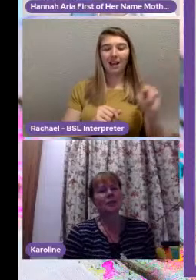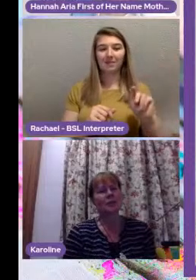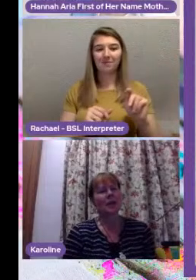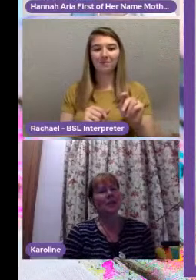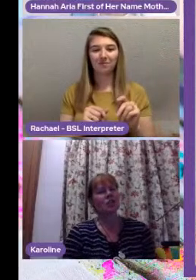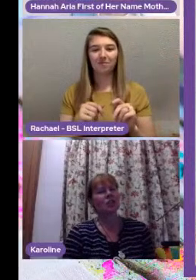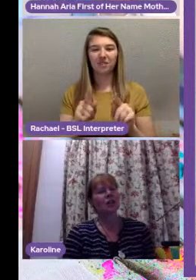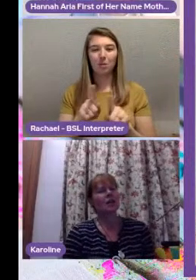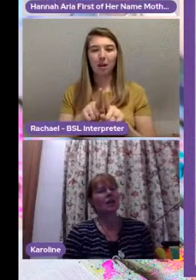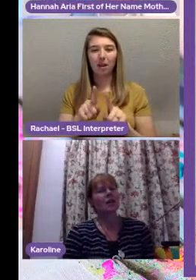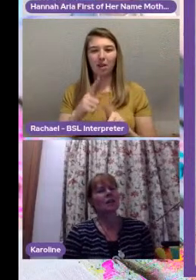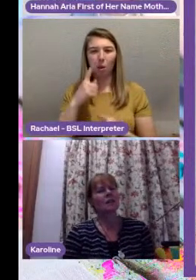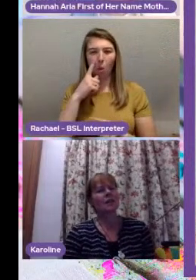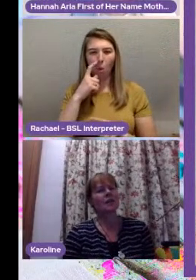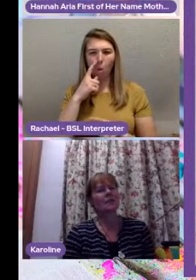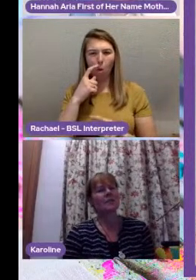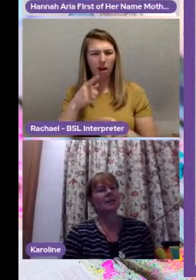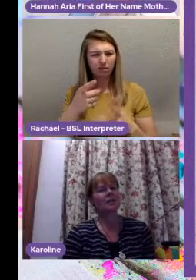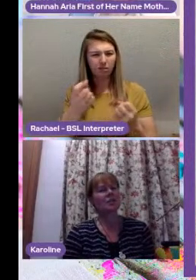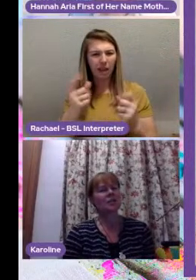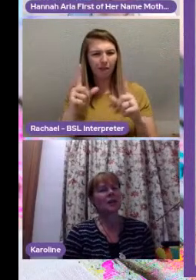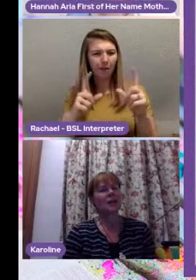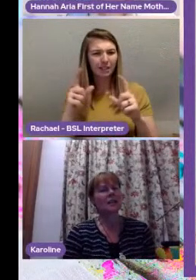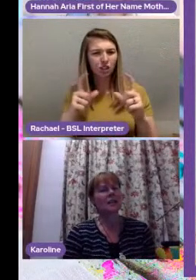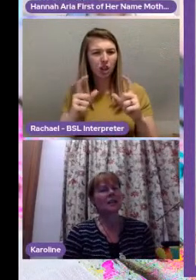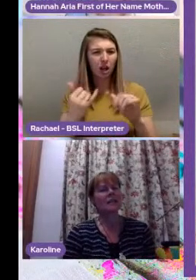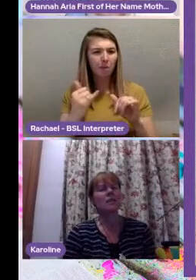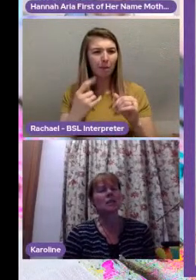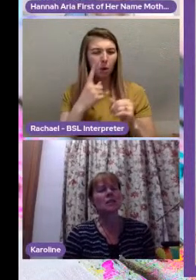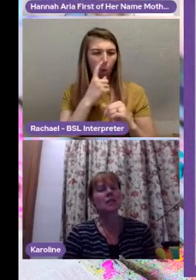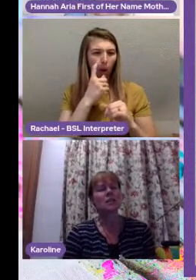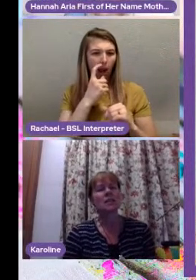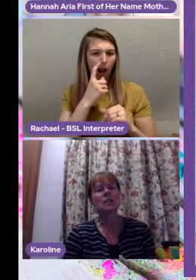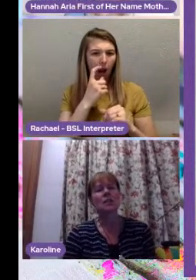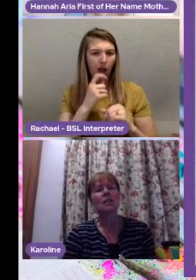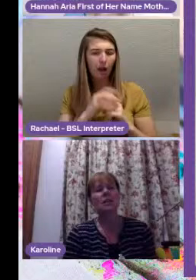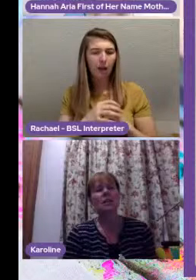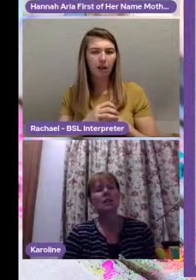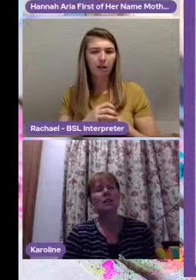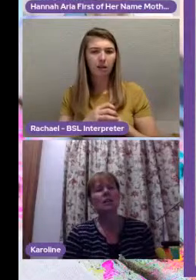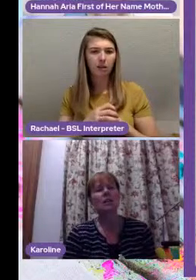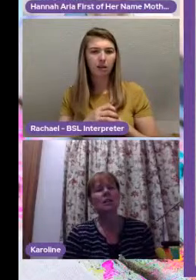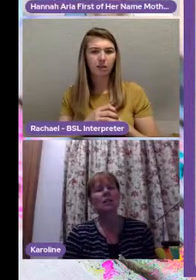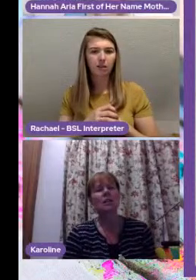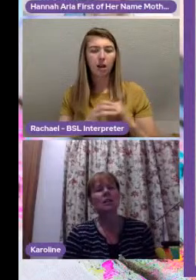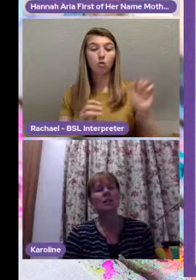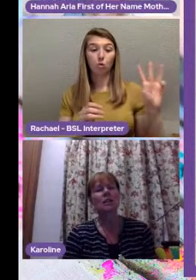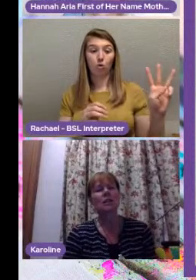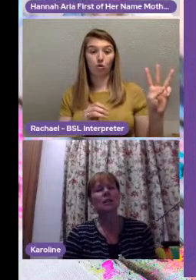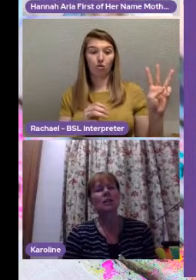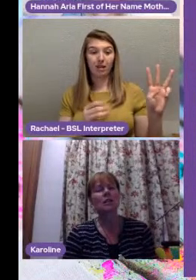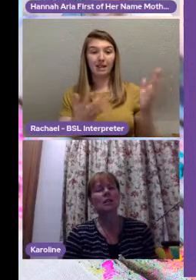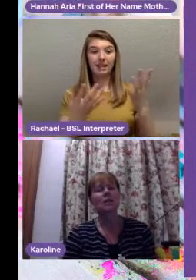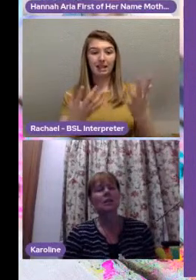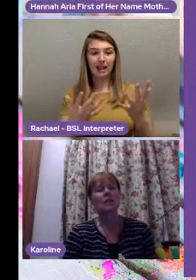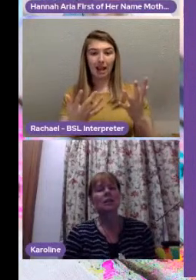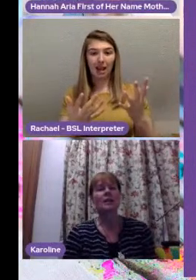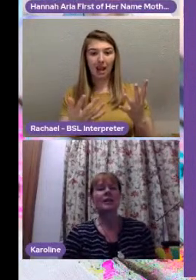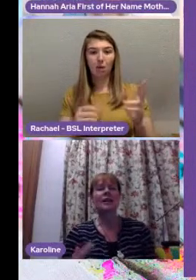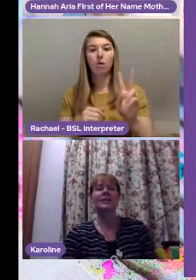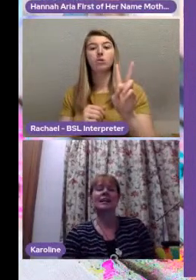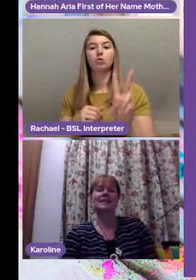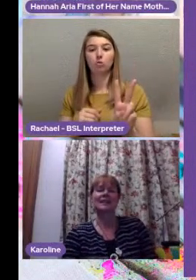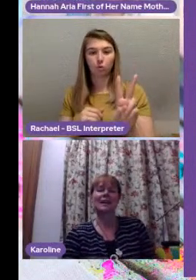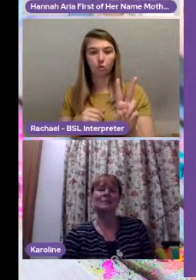I don't know if you've got the picture of the other two that I did. So there's three of them up on the screen at the moment. Is